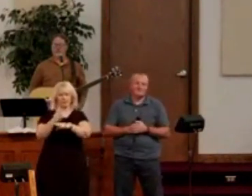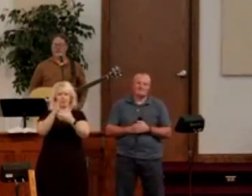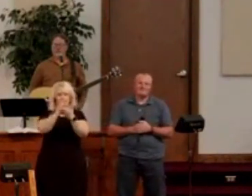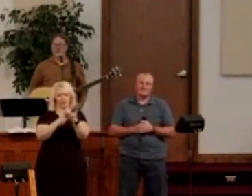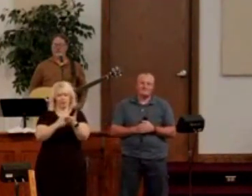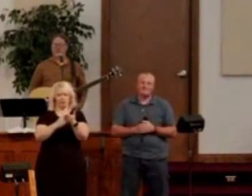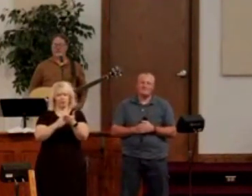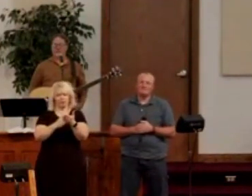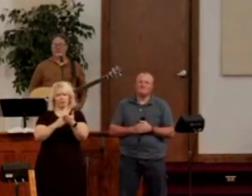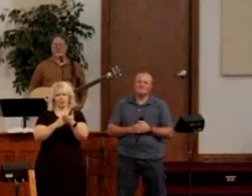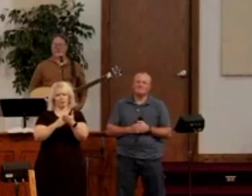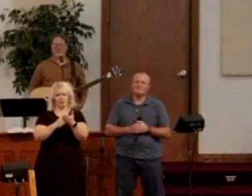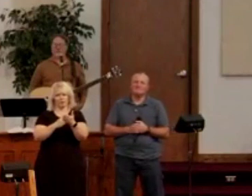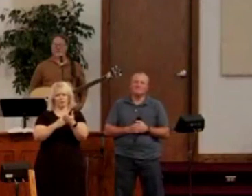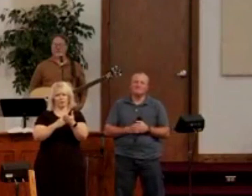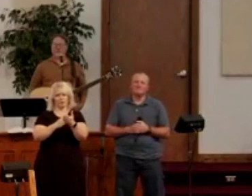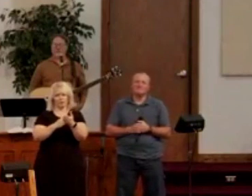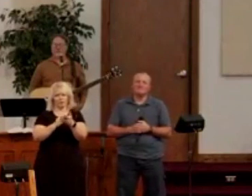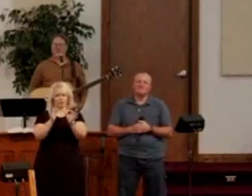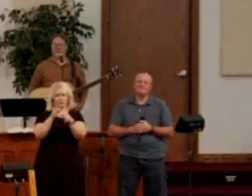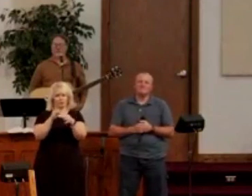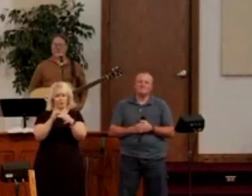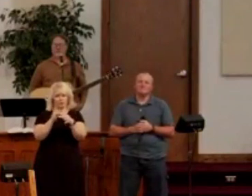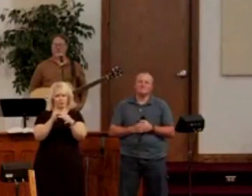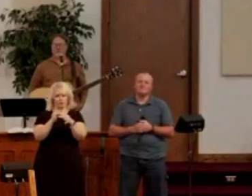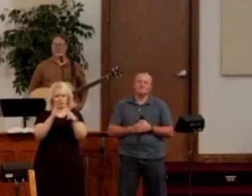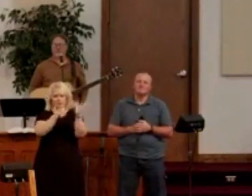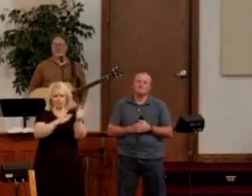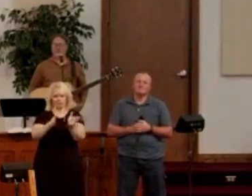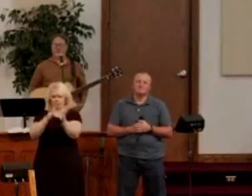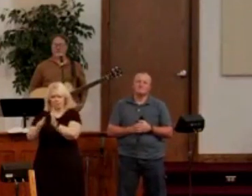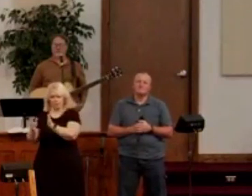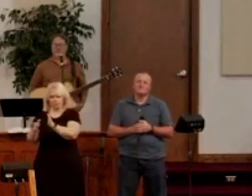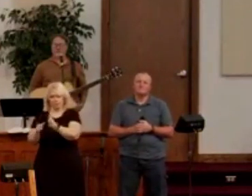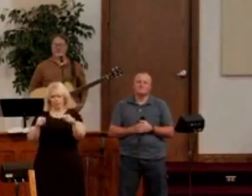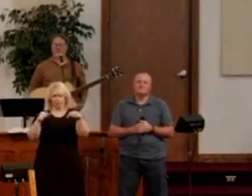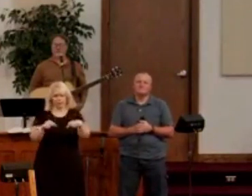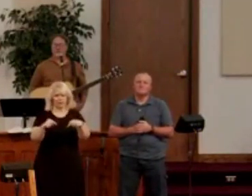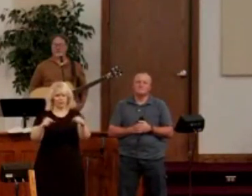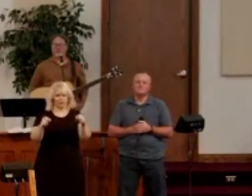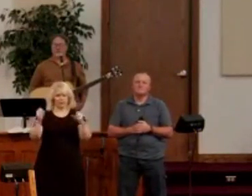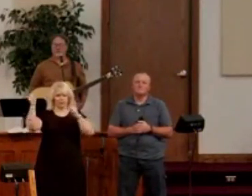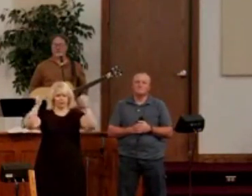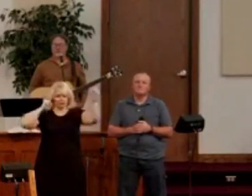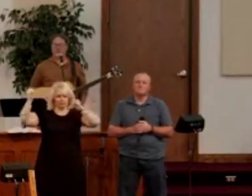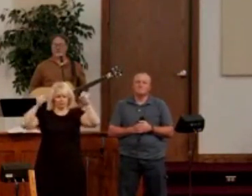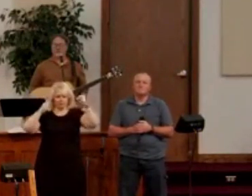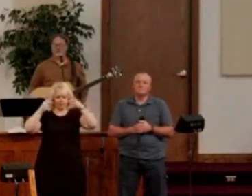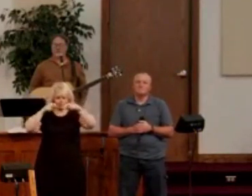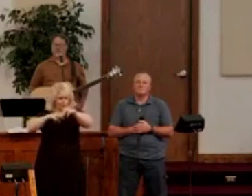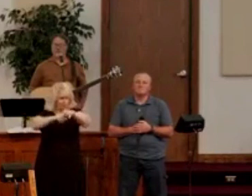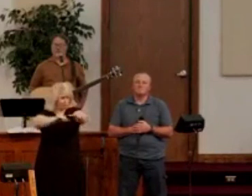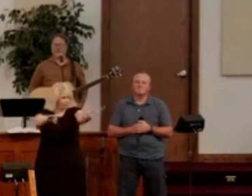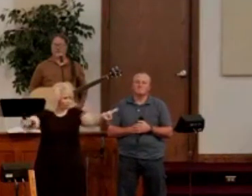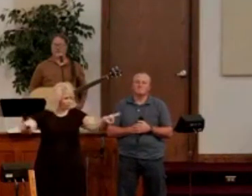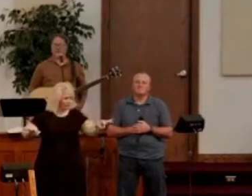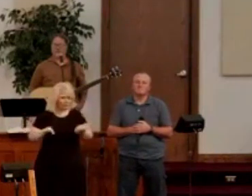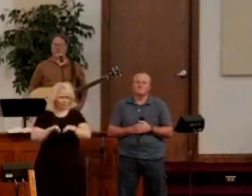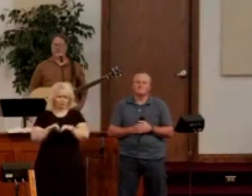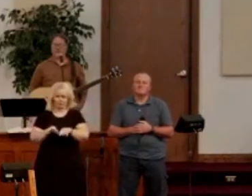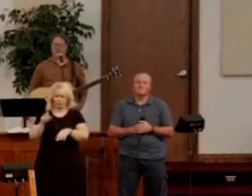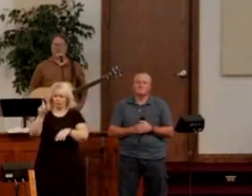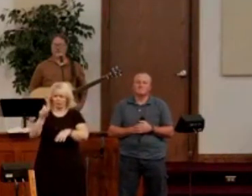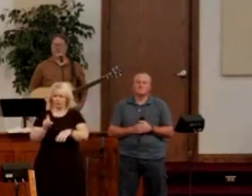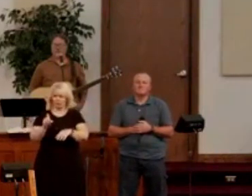vision is to remodel upstairs and prepare for an auditorium. This is a gymnasium. Look at the lines on the floor. We need basketball